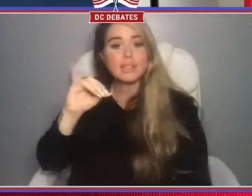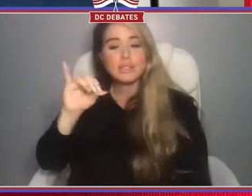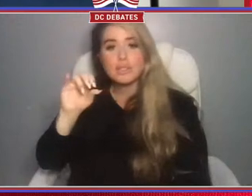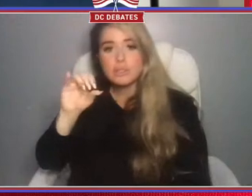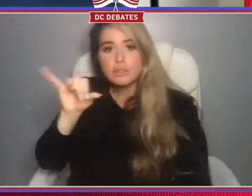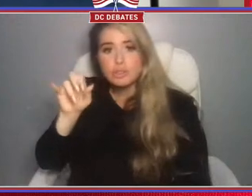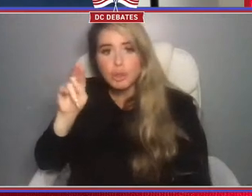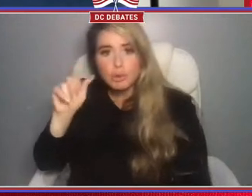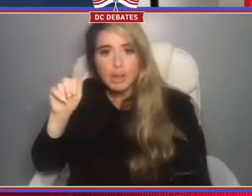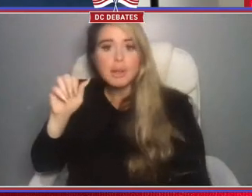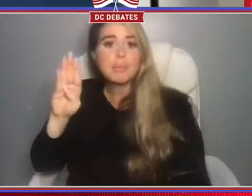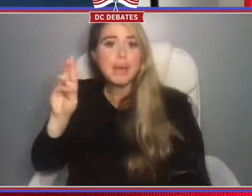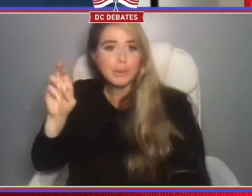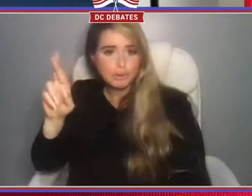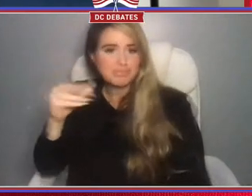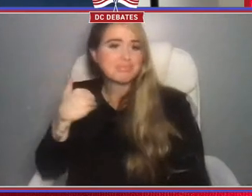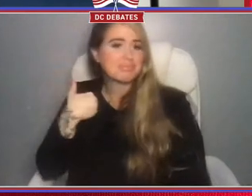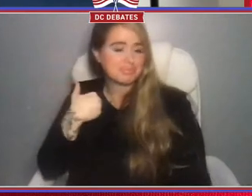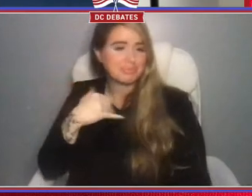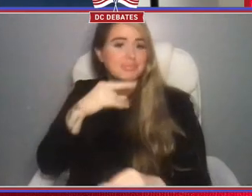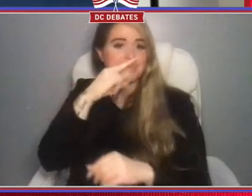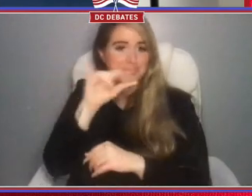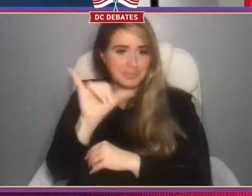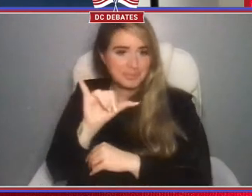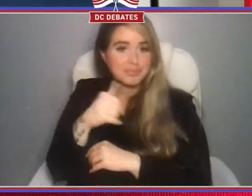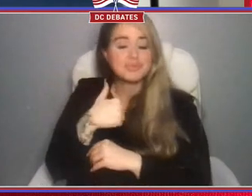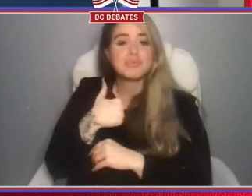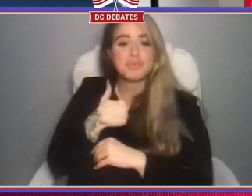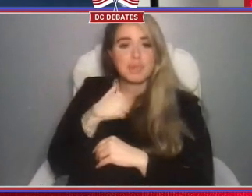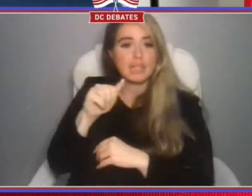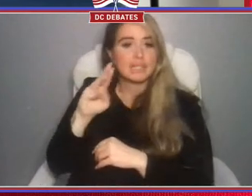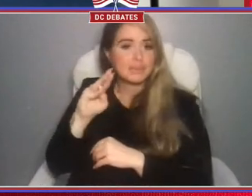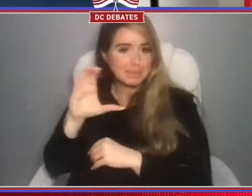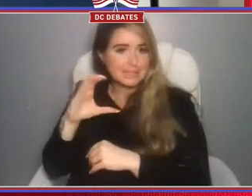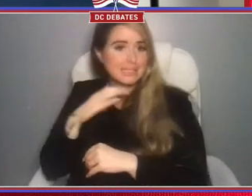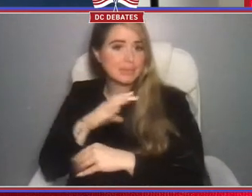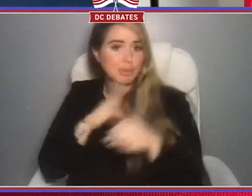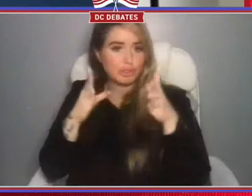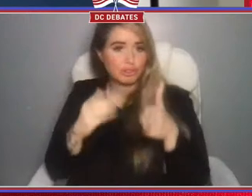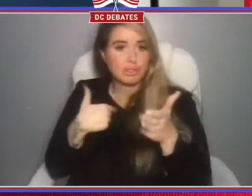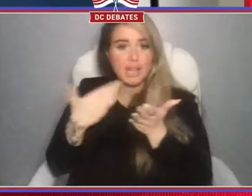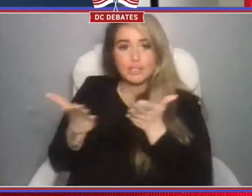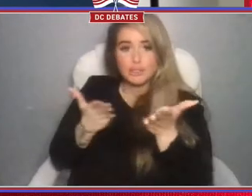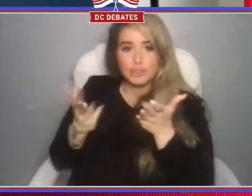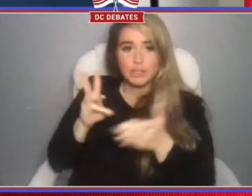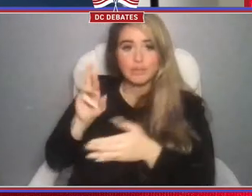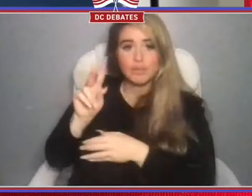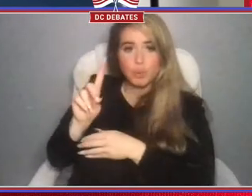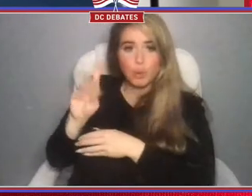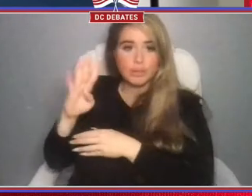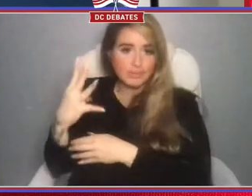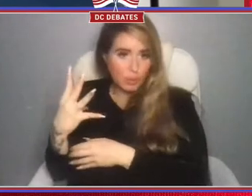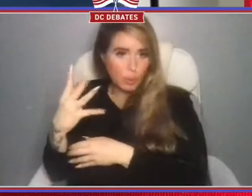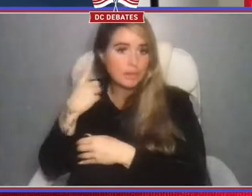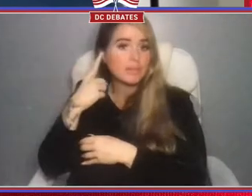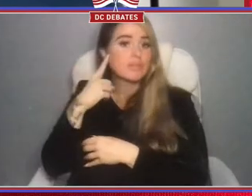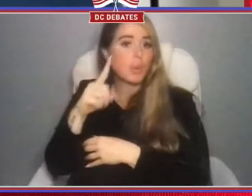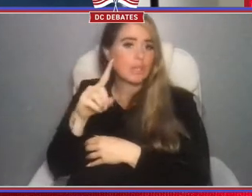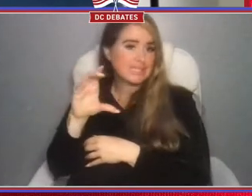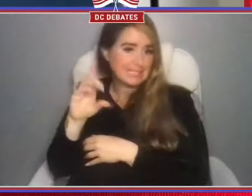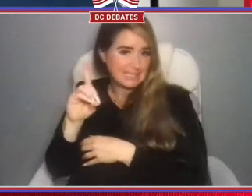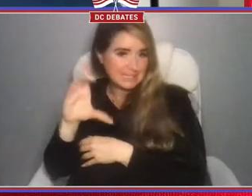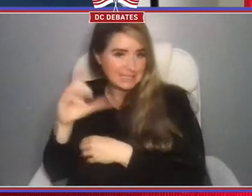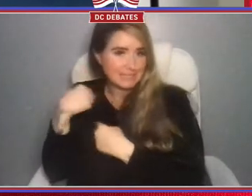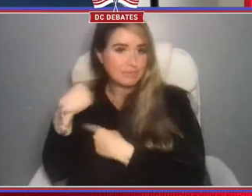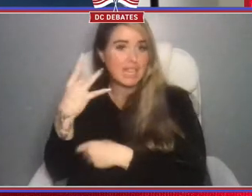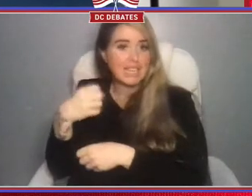ANC commissioner. I have served Ward 4 on the Council of the District of Columbia for almost 8 years. And with